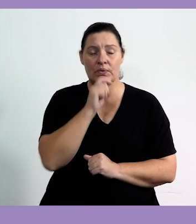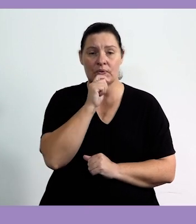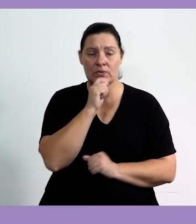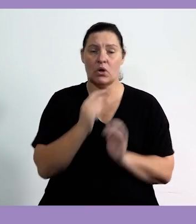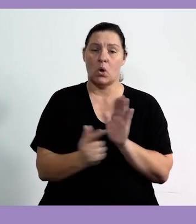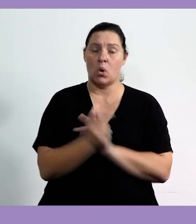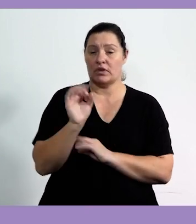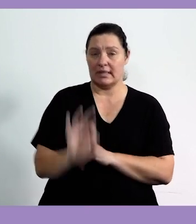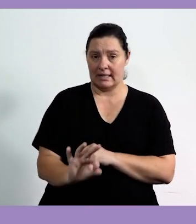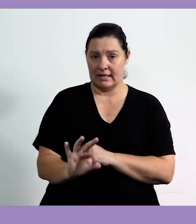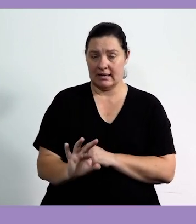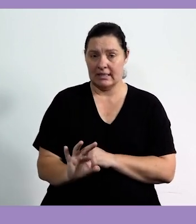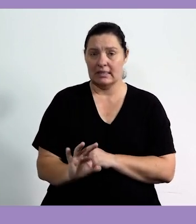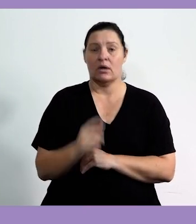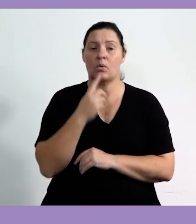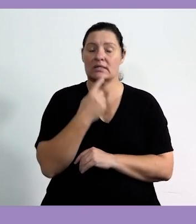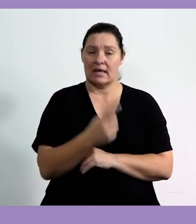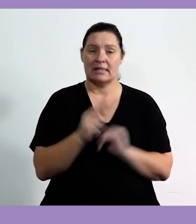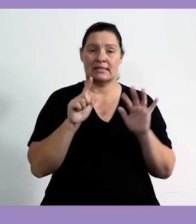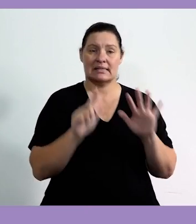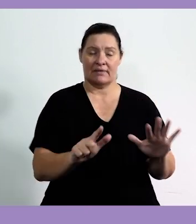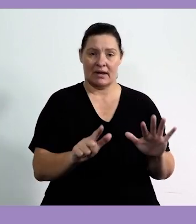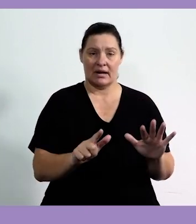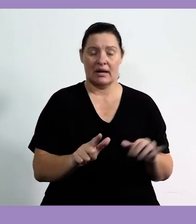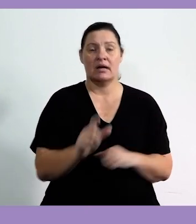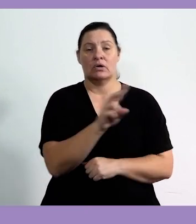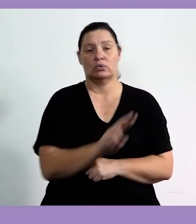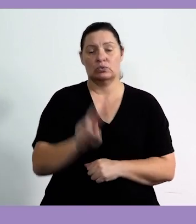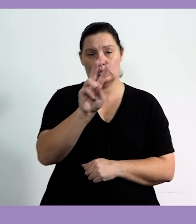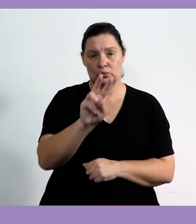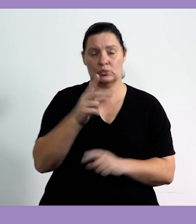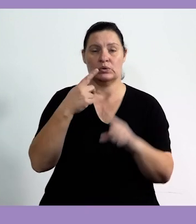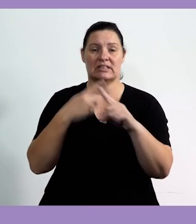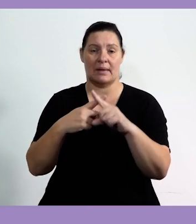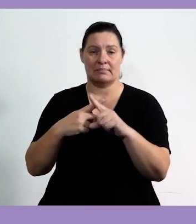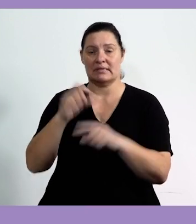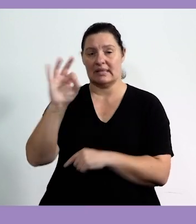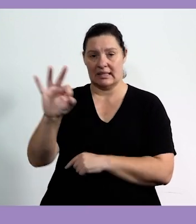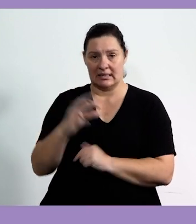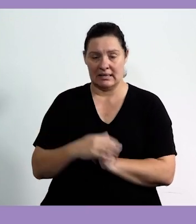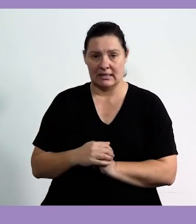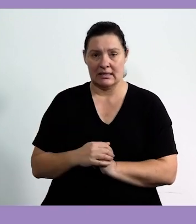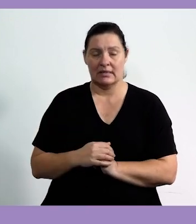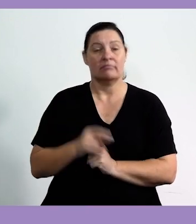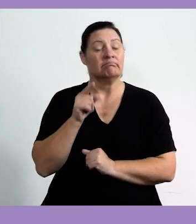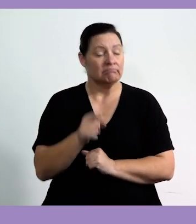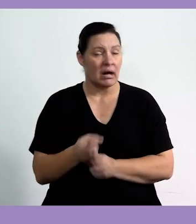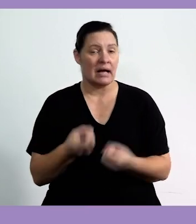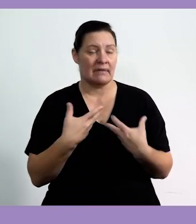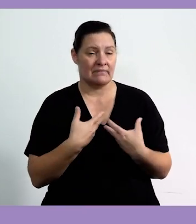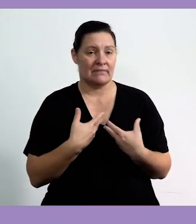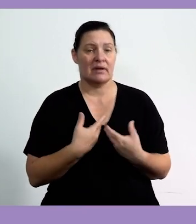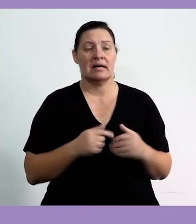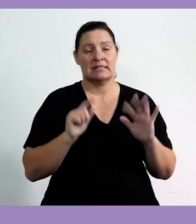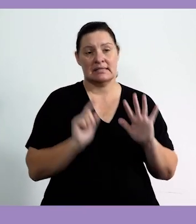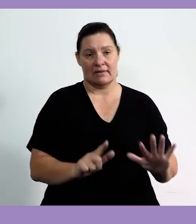we use our law number 3 here, we are going to say 7 to the exponent 2 times 3. And that is going to